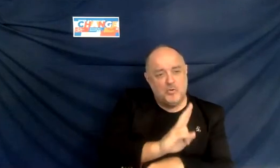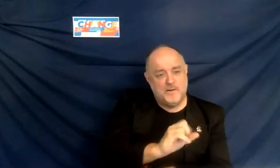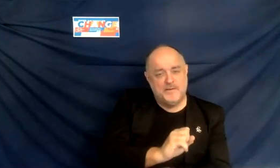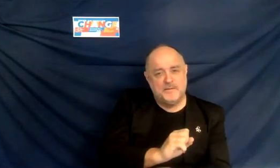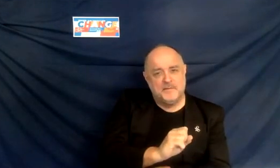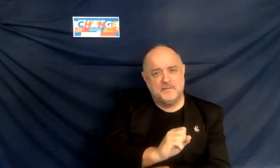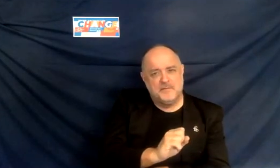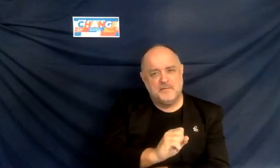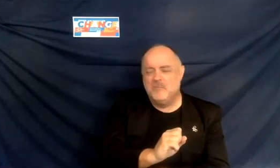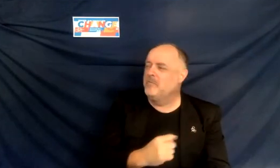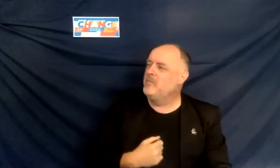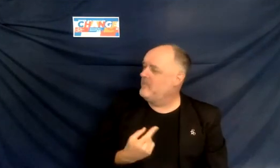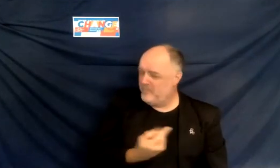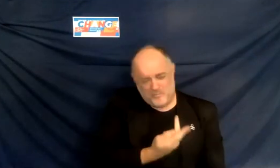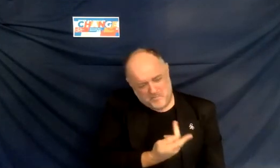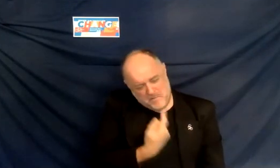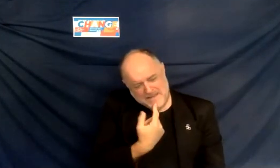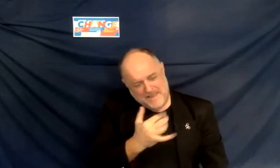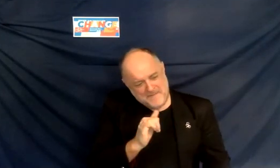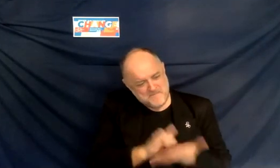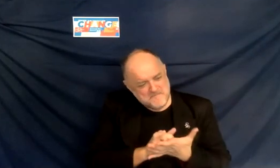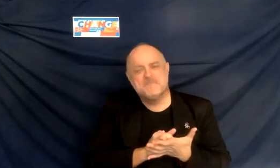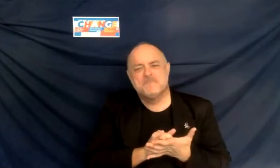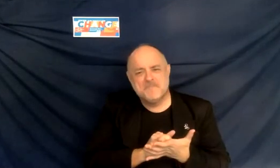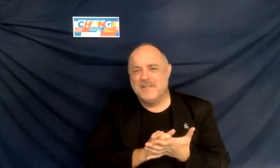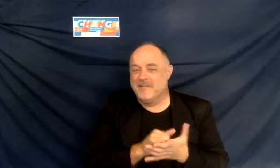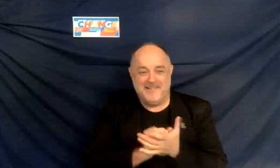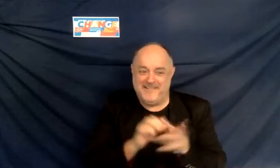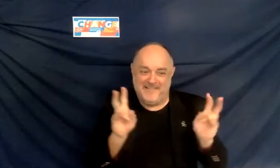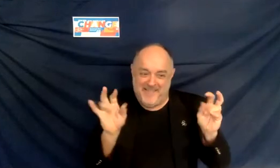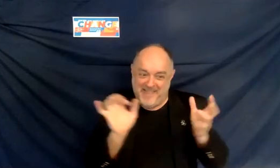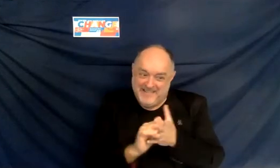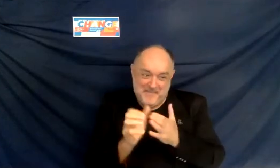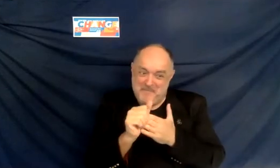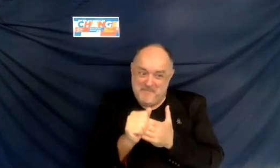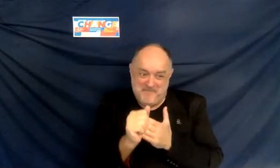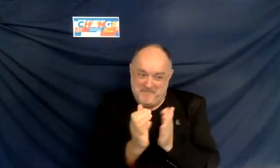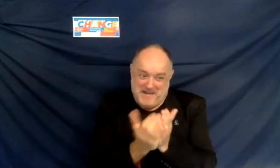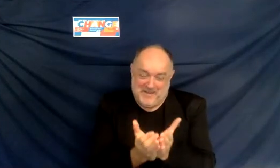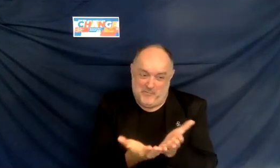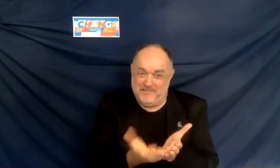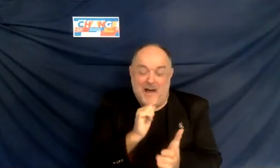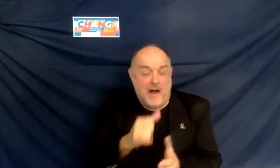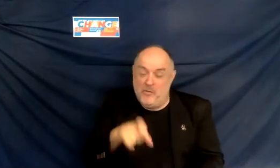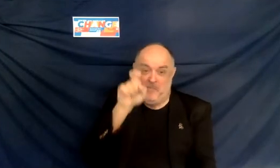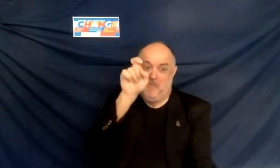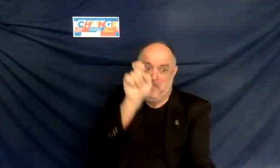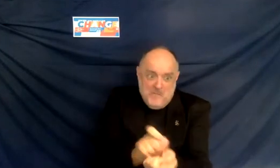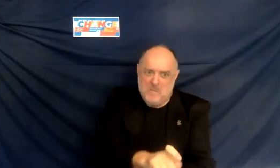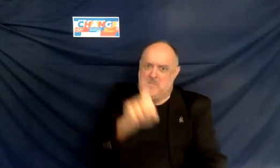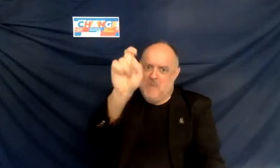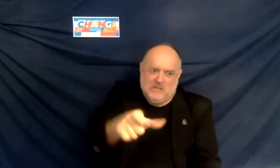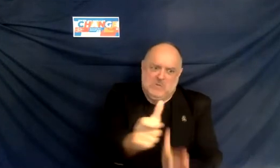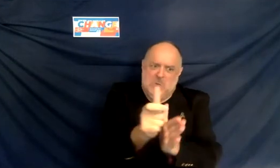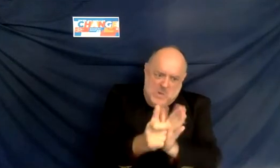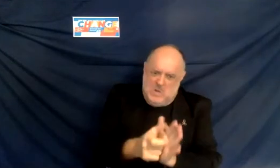something Chris and I will always say is, it's right in the title, it's the Crow Manual, it's not necessarily the guide, this is how it has to be done. And